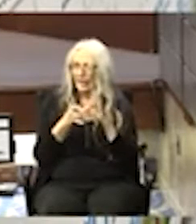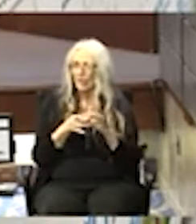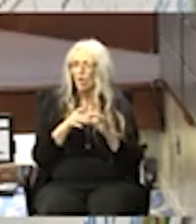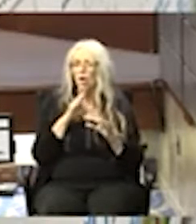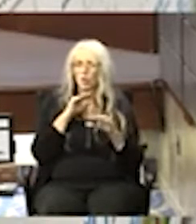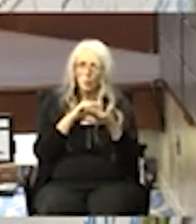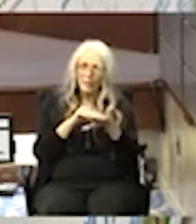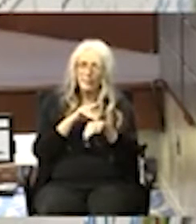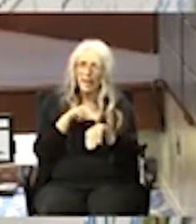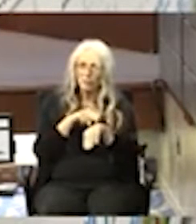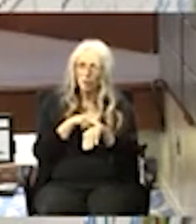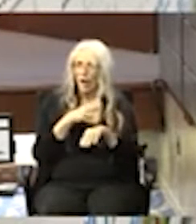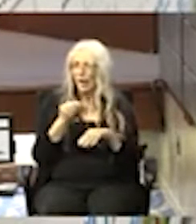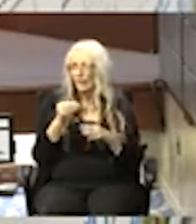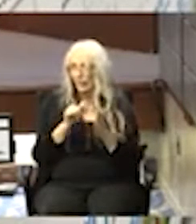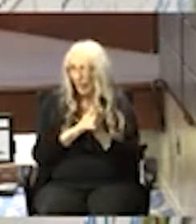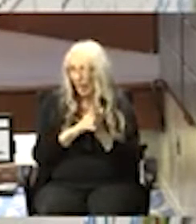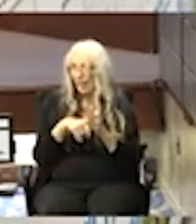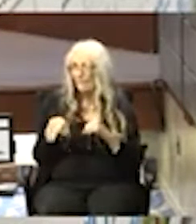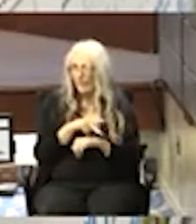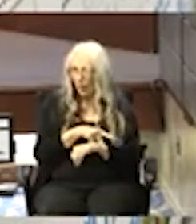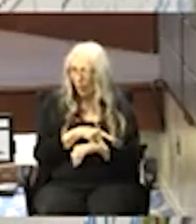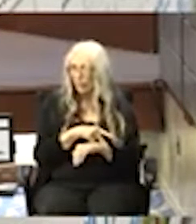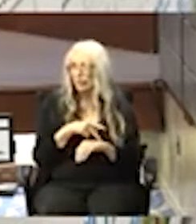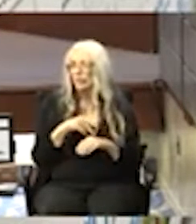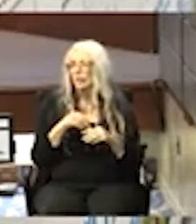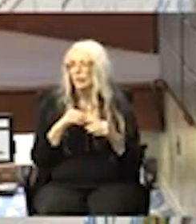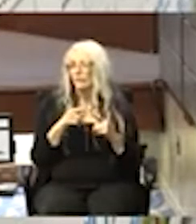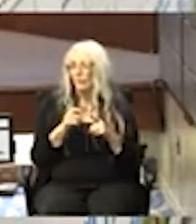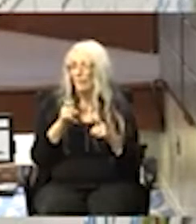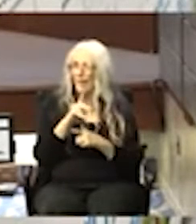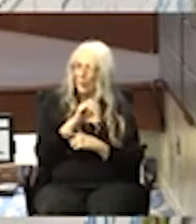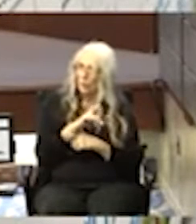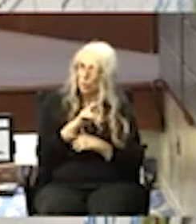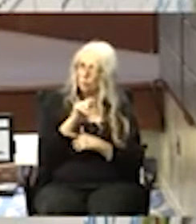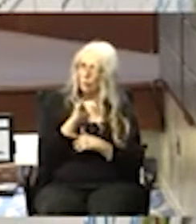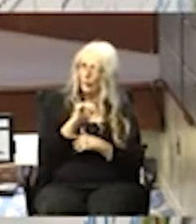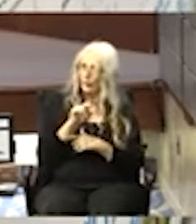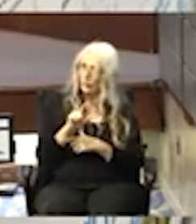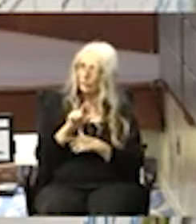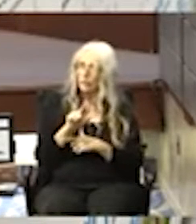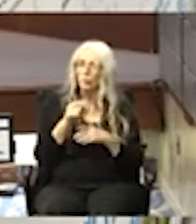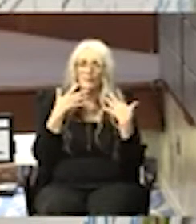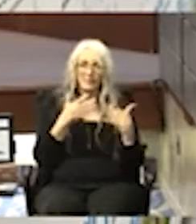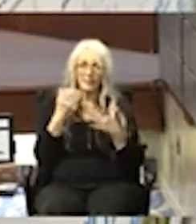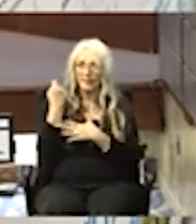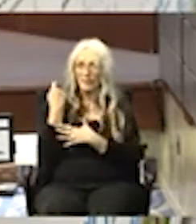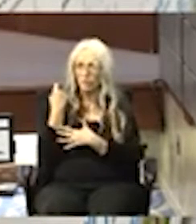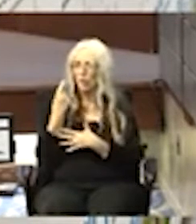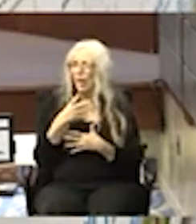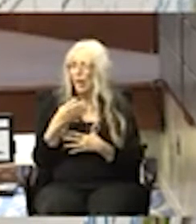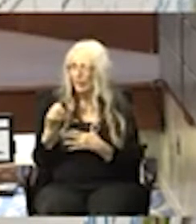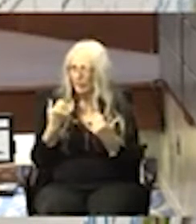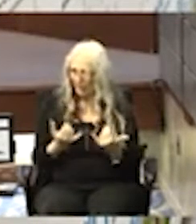and nature. This park was a critical component of our master trail plan that we completed last year. As you know, we